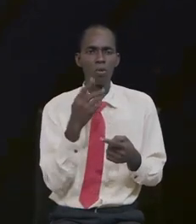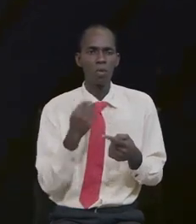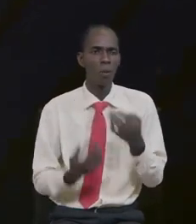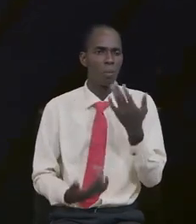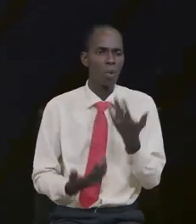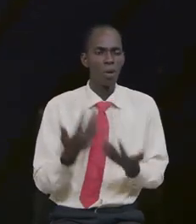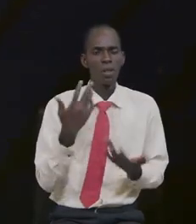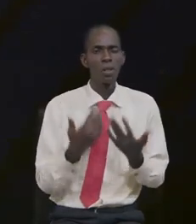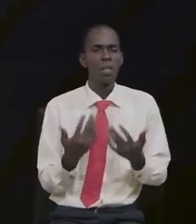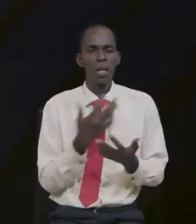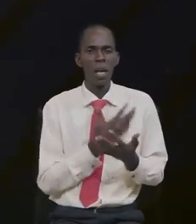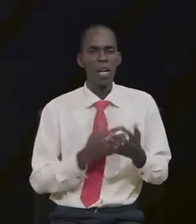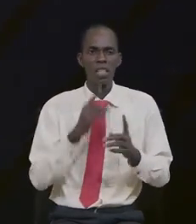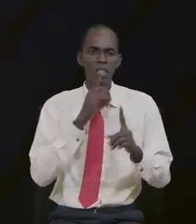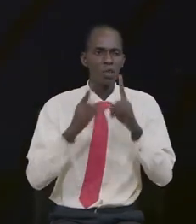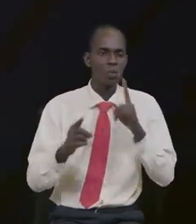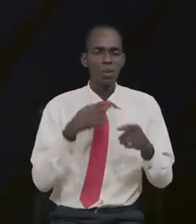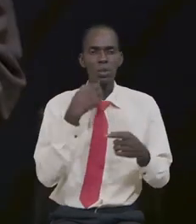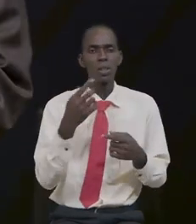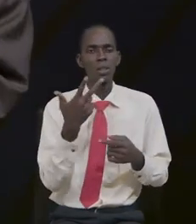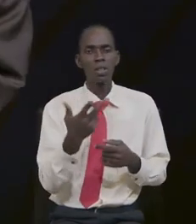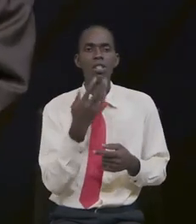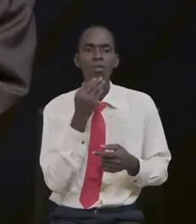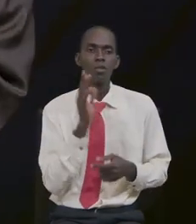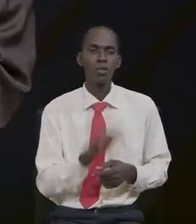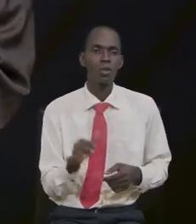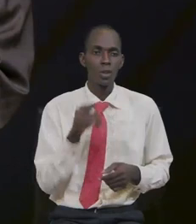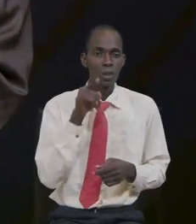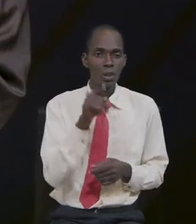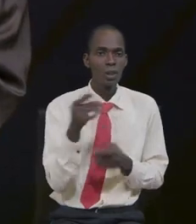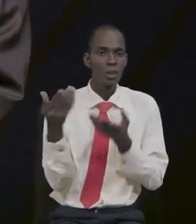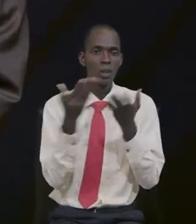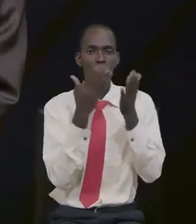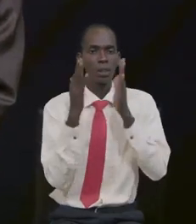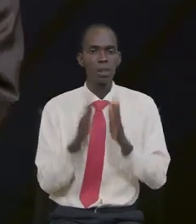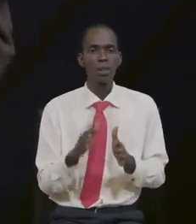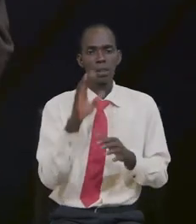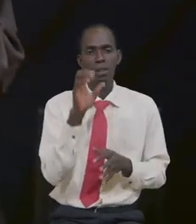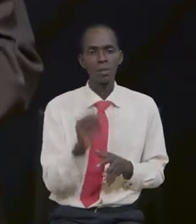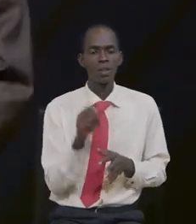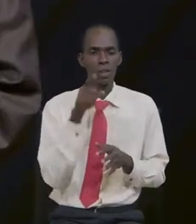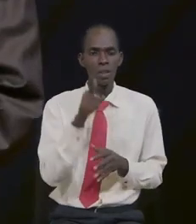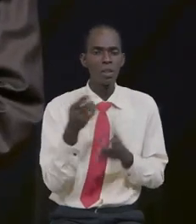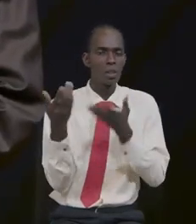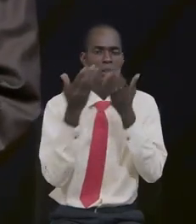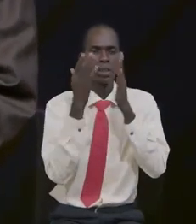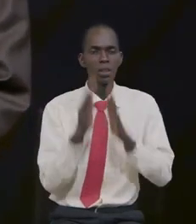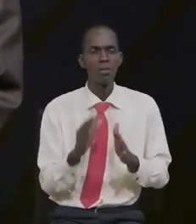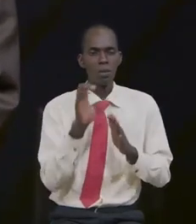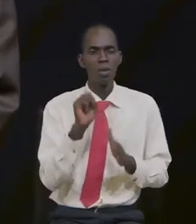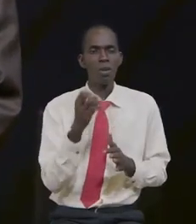and said, Shadrach, Meshach, and Abednego, ye servants, look at that, servants, servants of